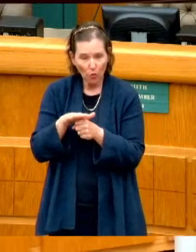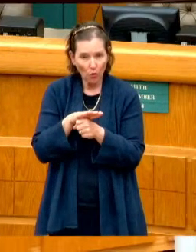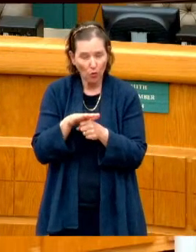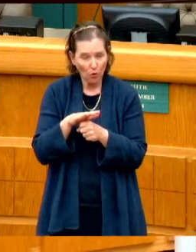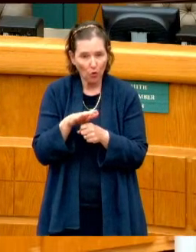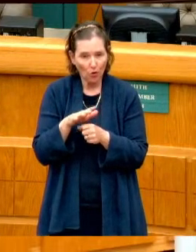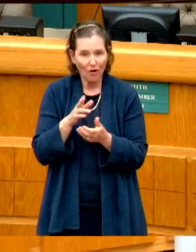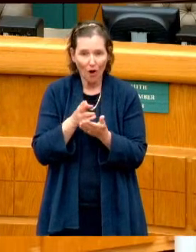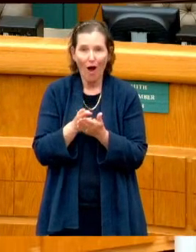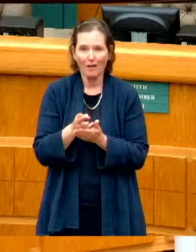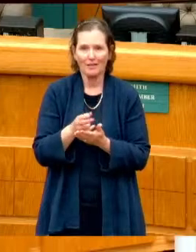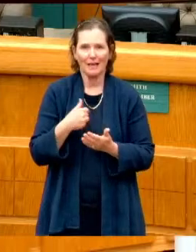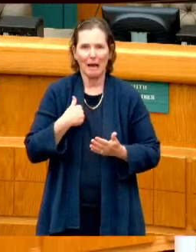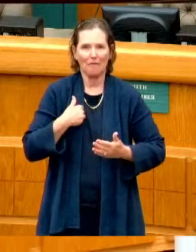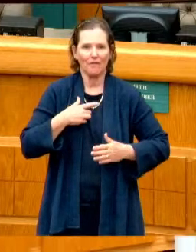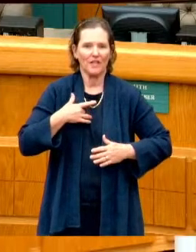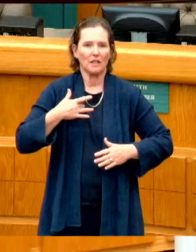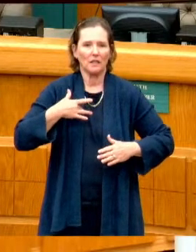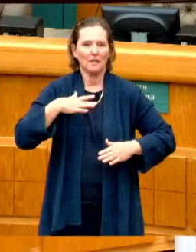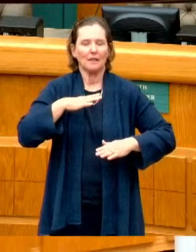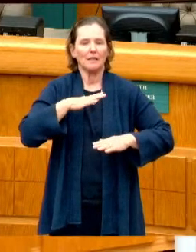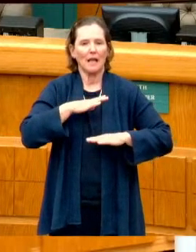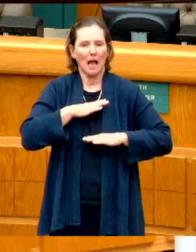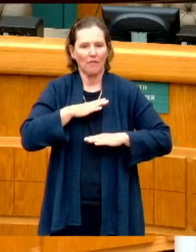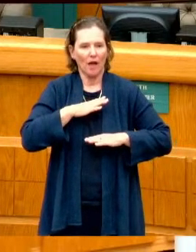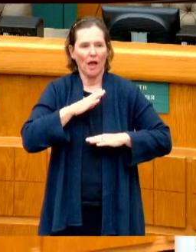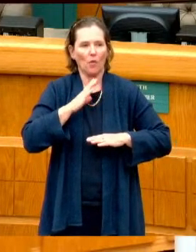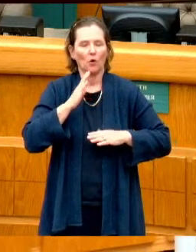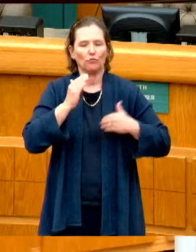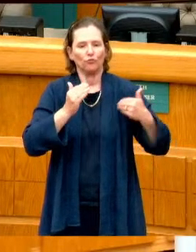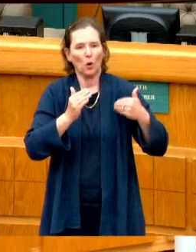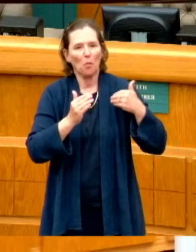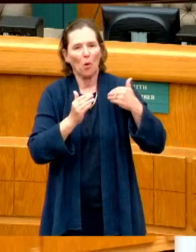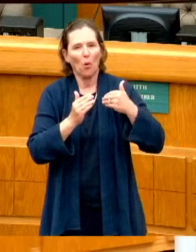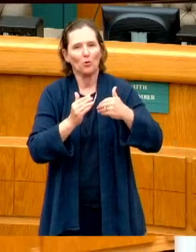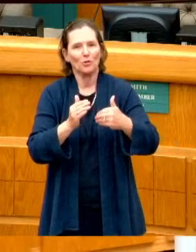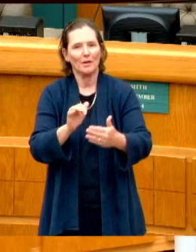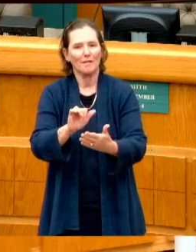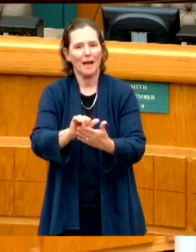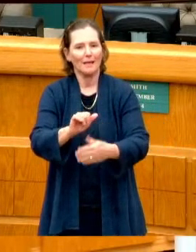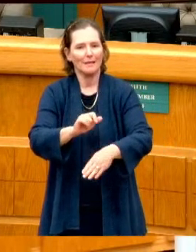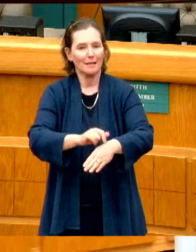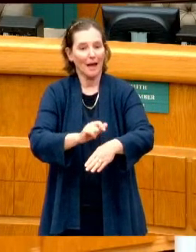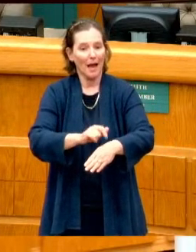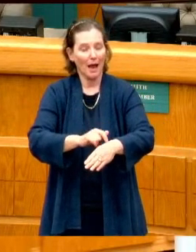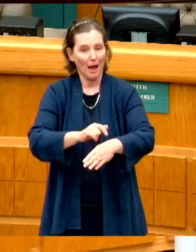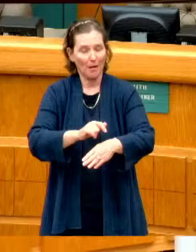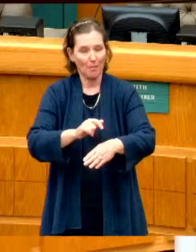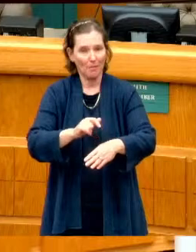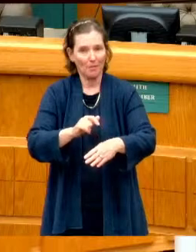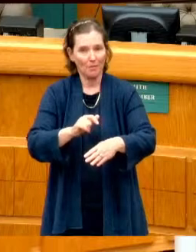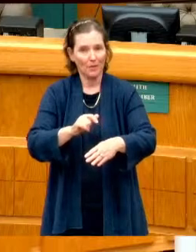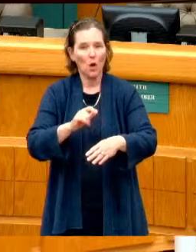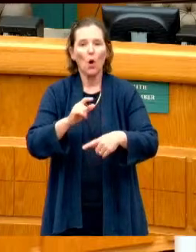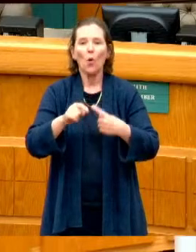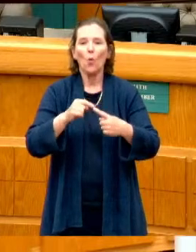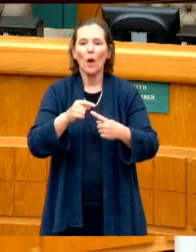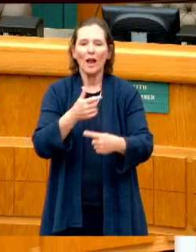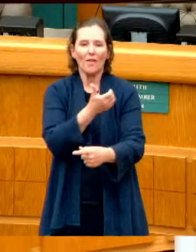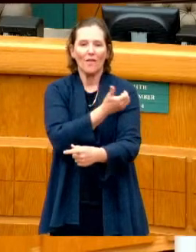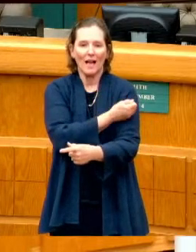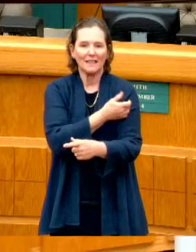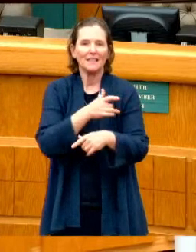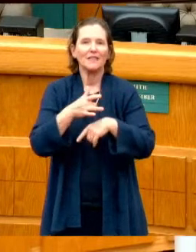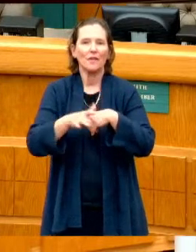very satisfied that we are finally getting to that time that we said would come where vaccines would be available in